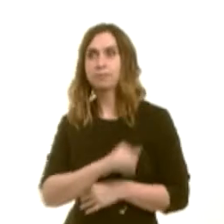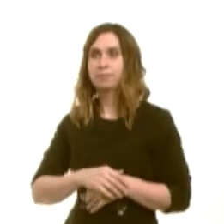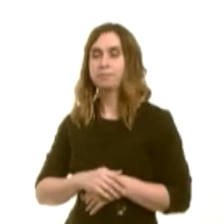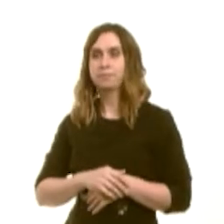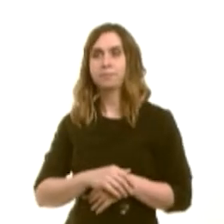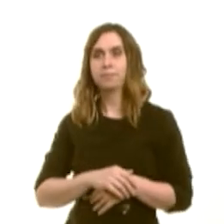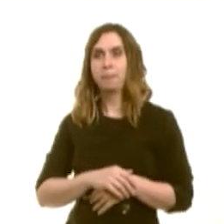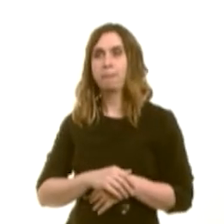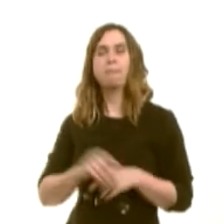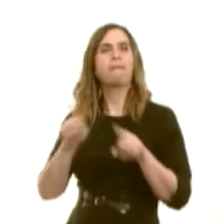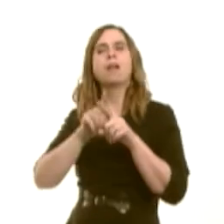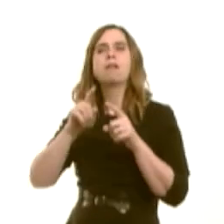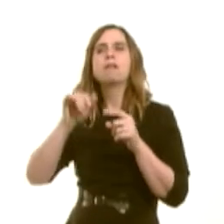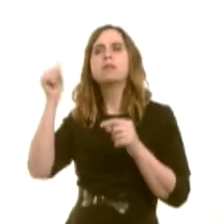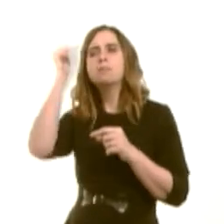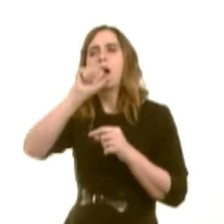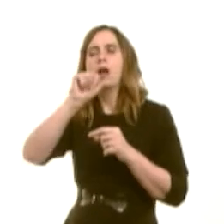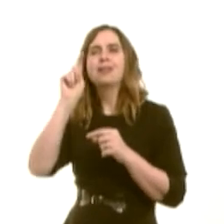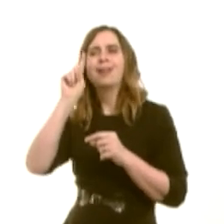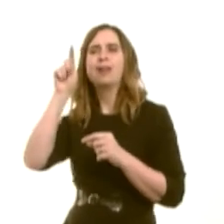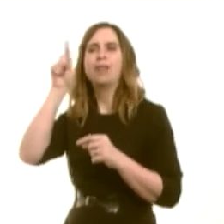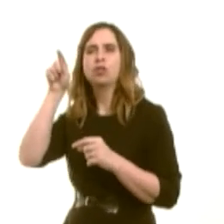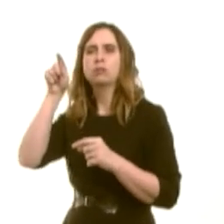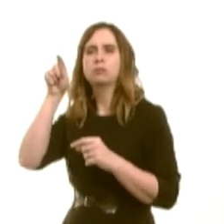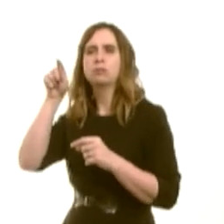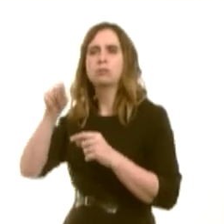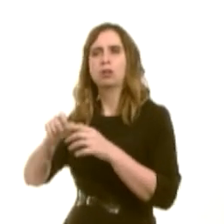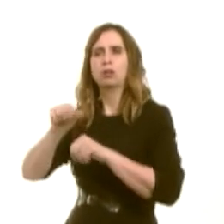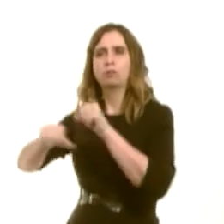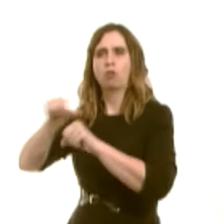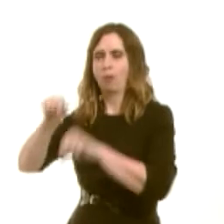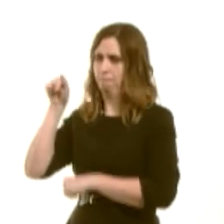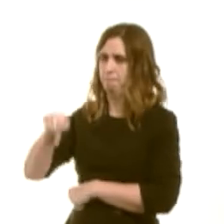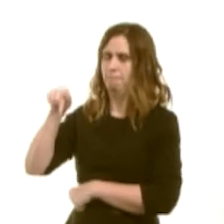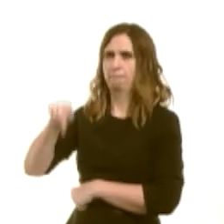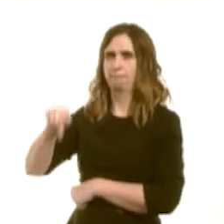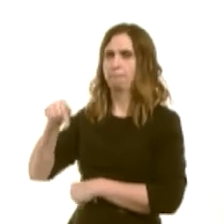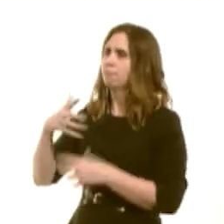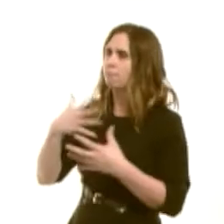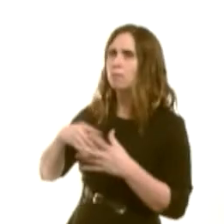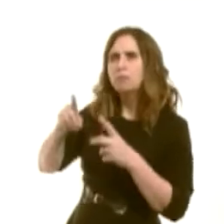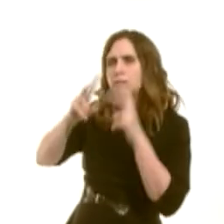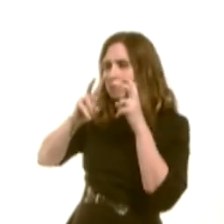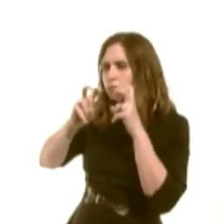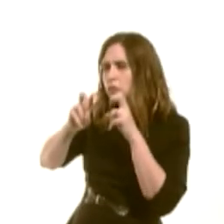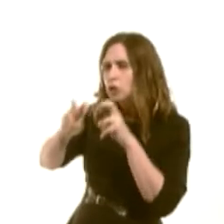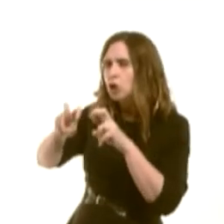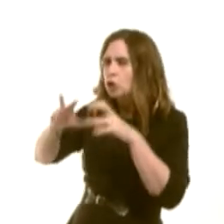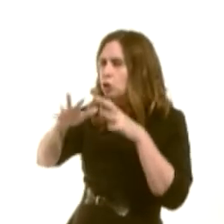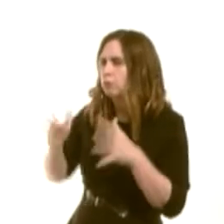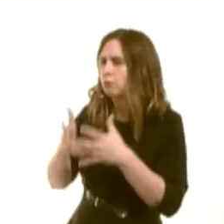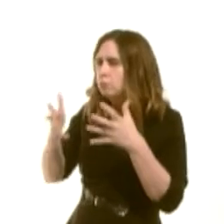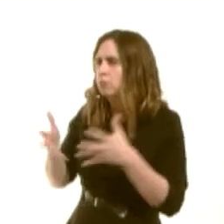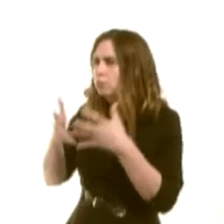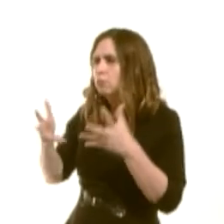one example, the Smart Innovation Support Programme, that we are focused on driving research with a clear emphasis on, first